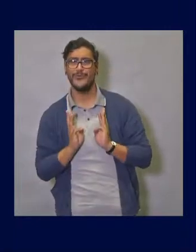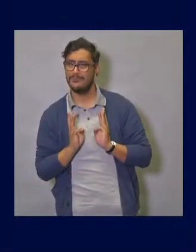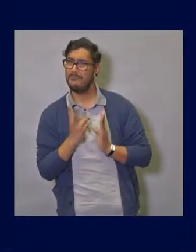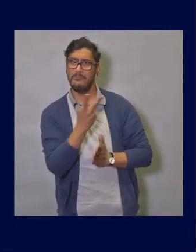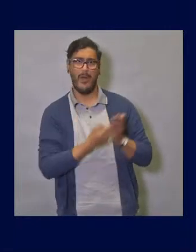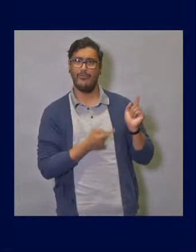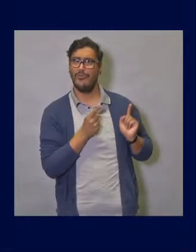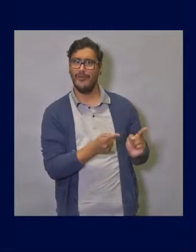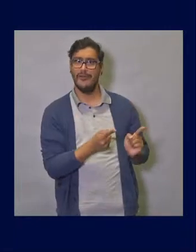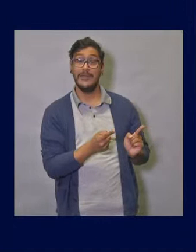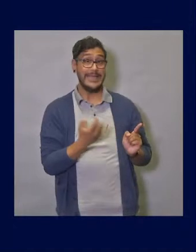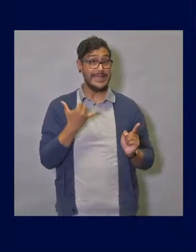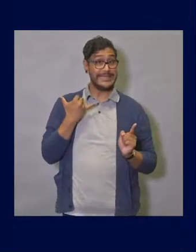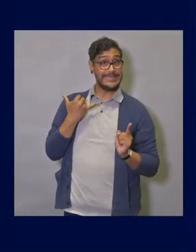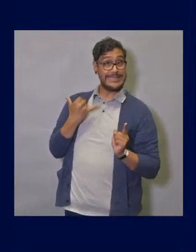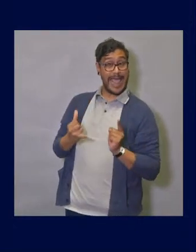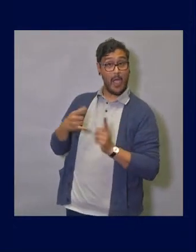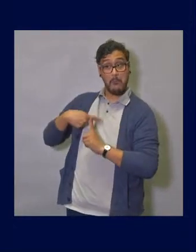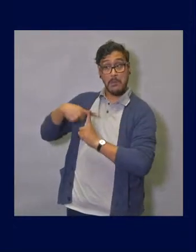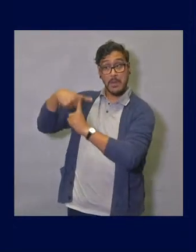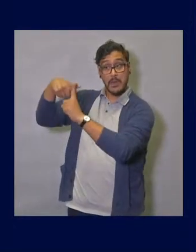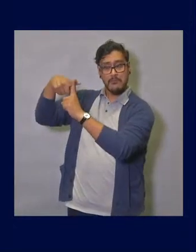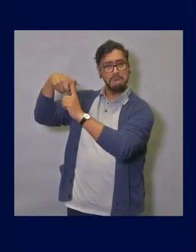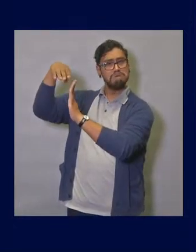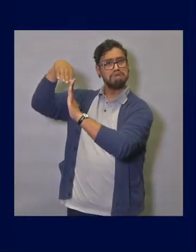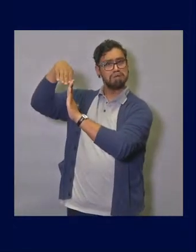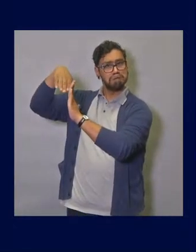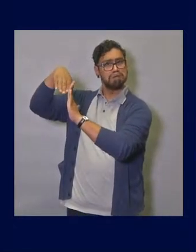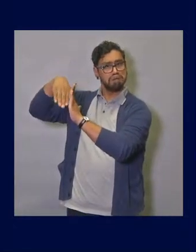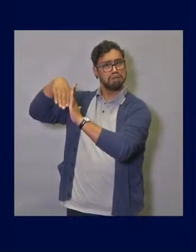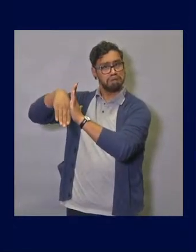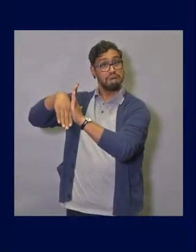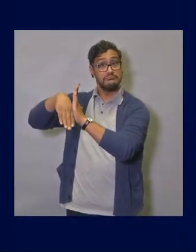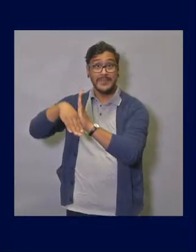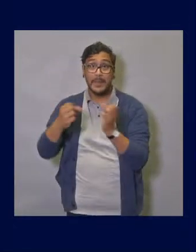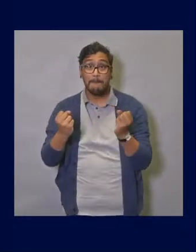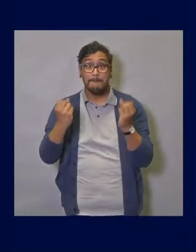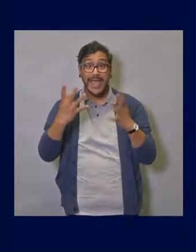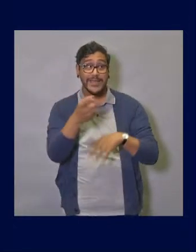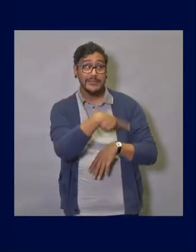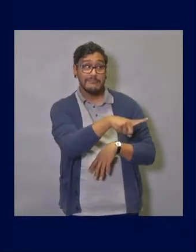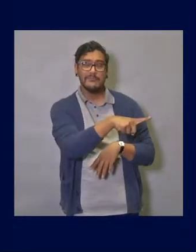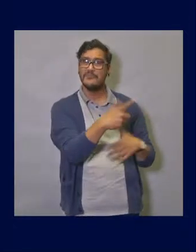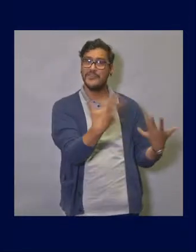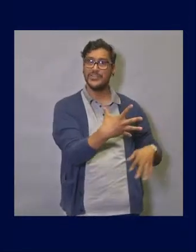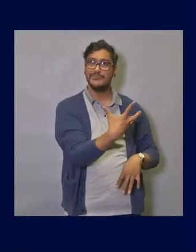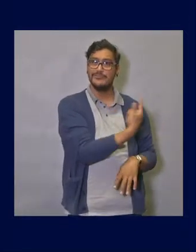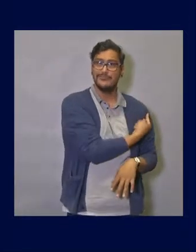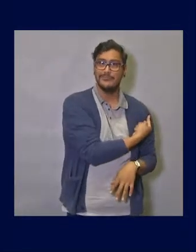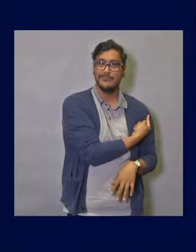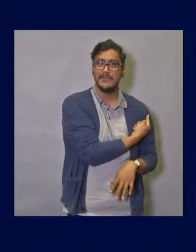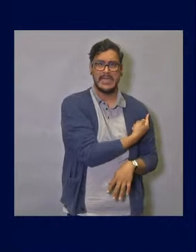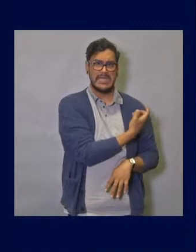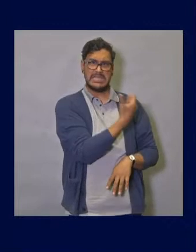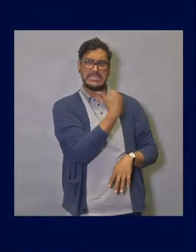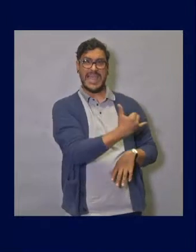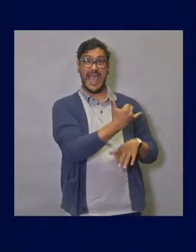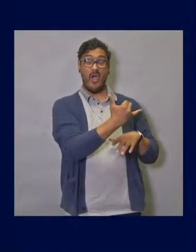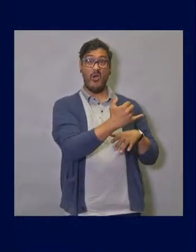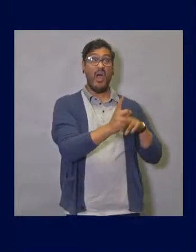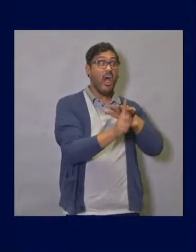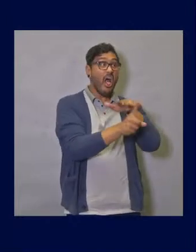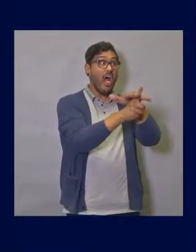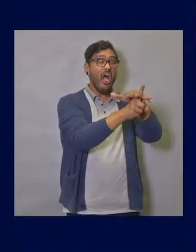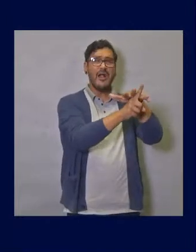overall have declined, and as so many of our healthcare workers are fully vaccinated, cases have dropped to the lowest they have ever been